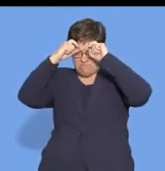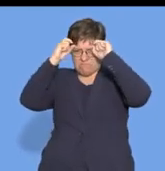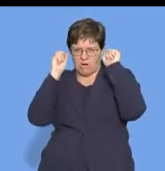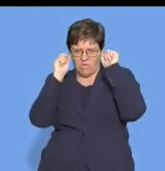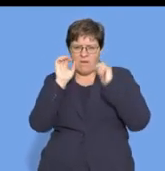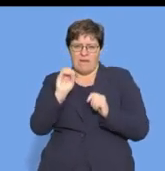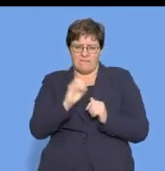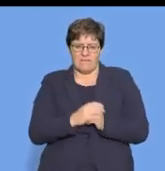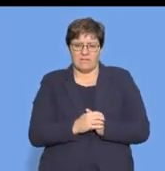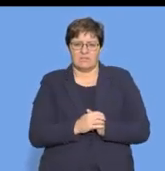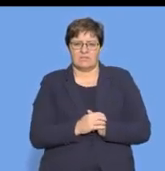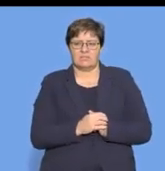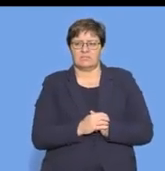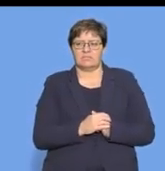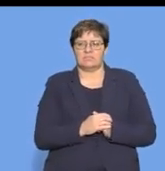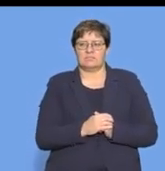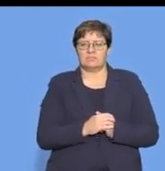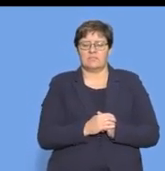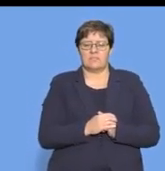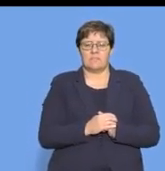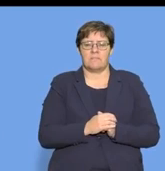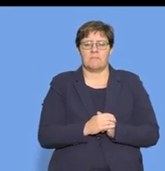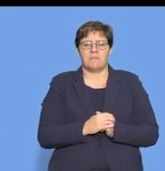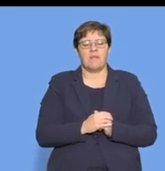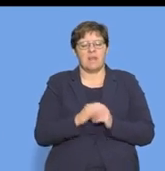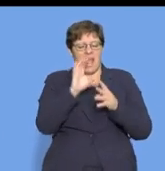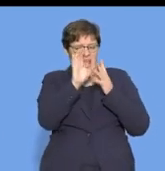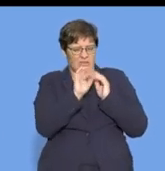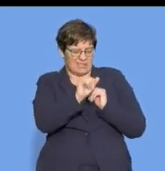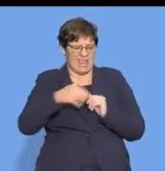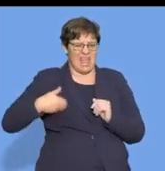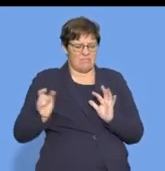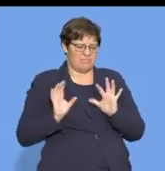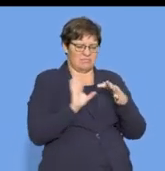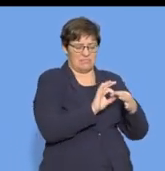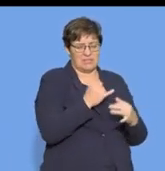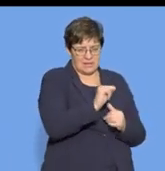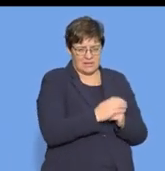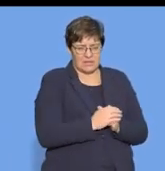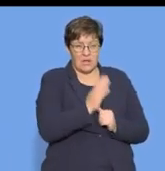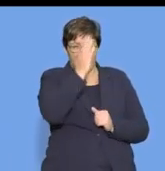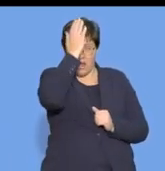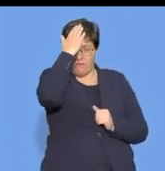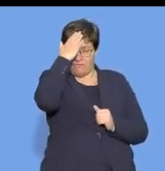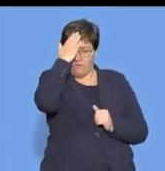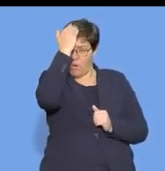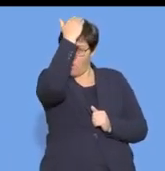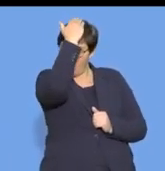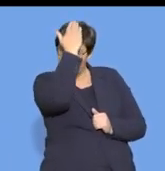brow ridges, which is still characteristics of apes.